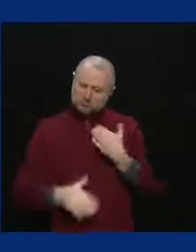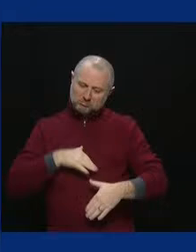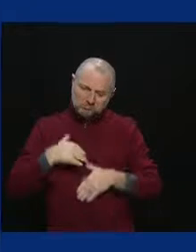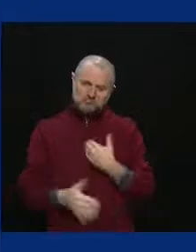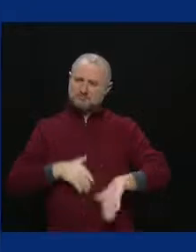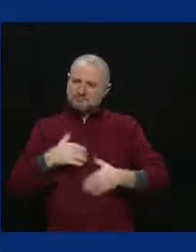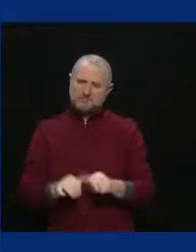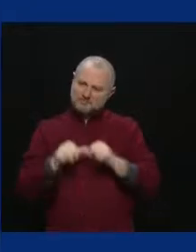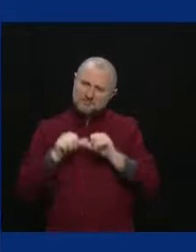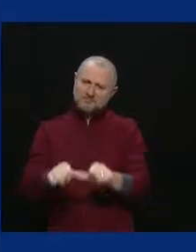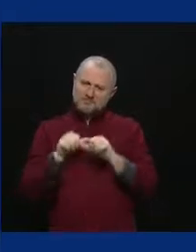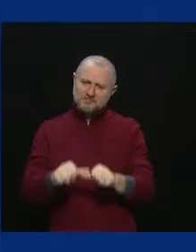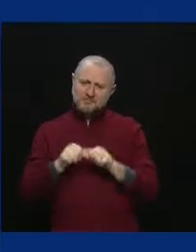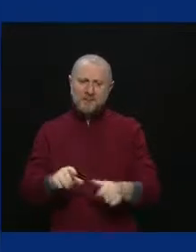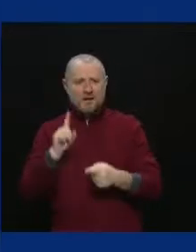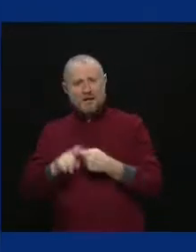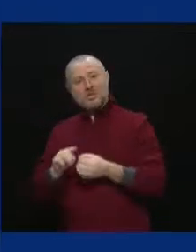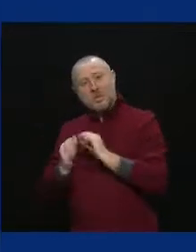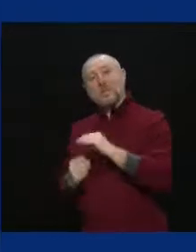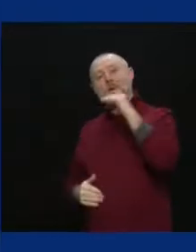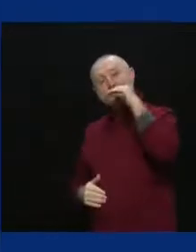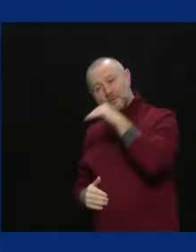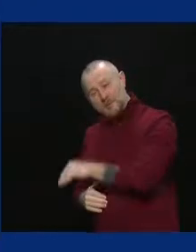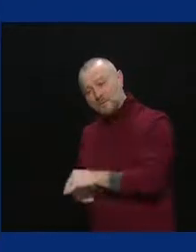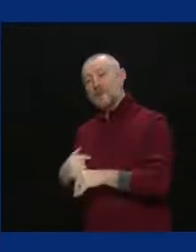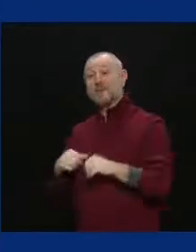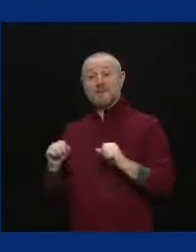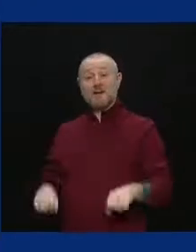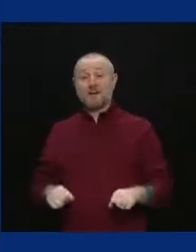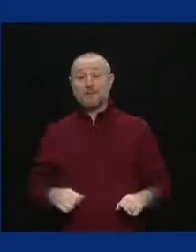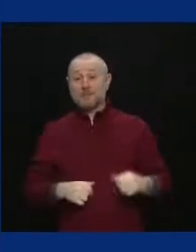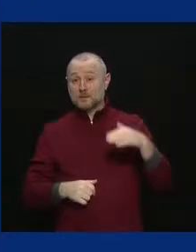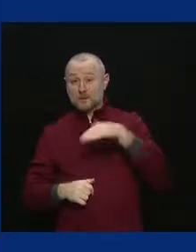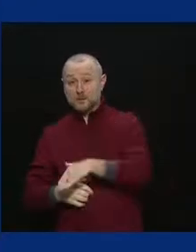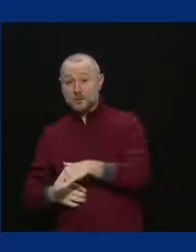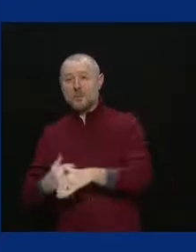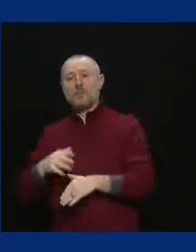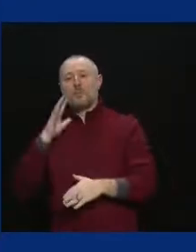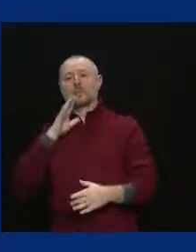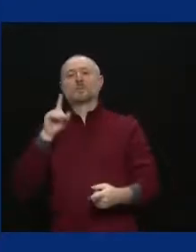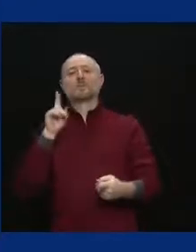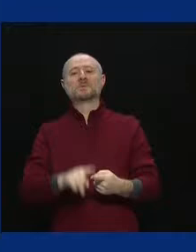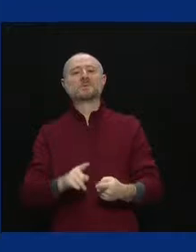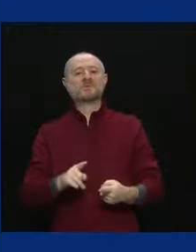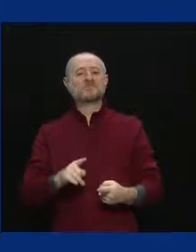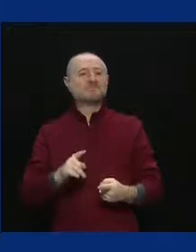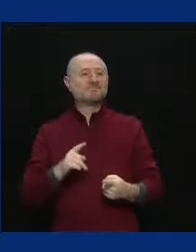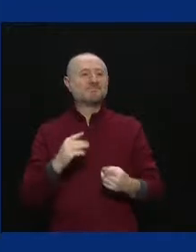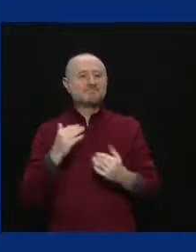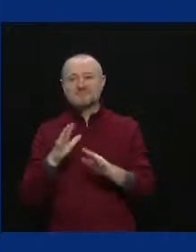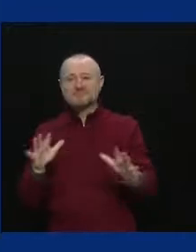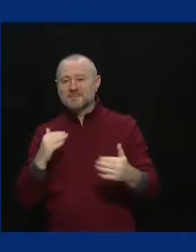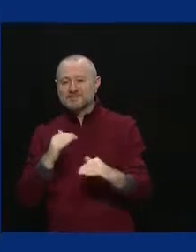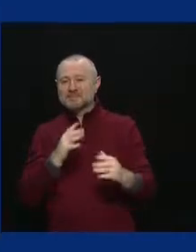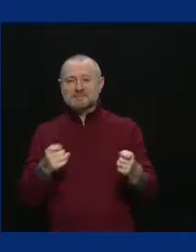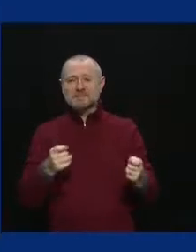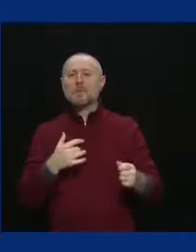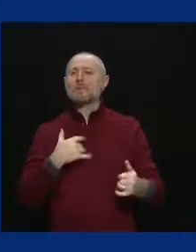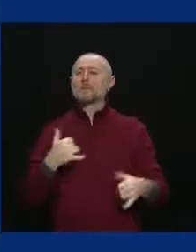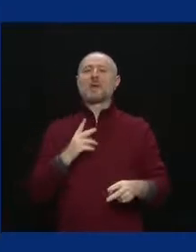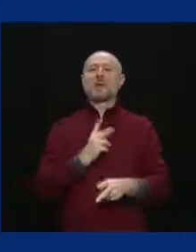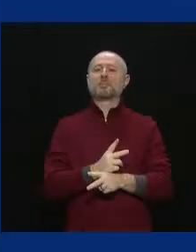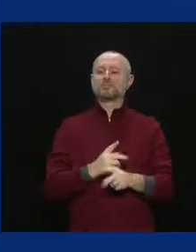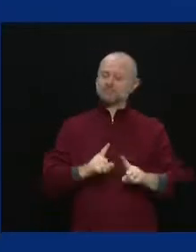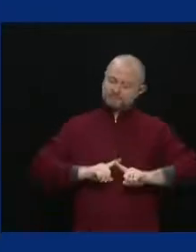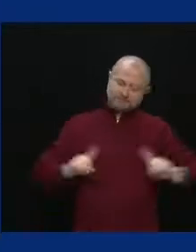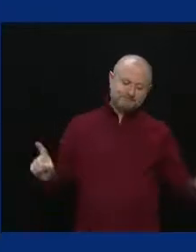where we can manage without all the restrictions we put in place. But until then, we do believe that everything we're doing, continuing to keep socially distant,